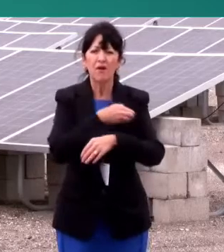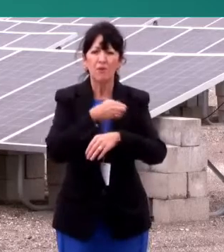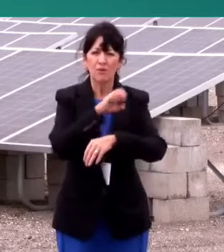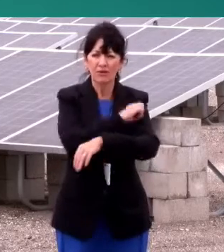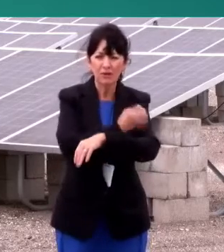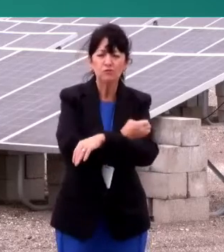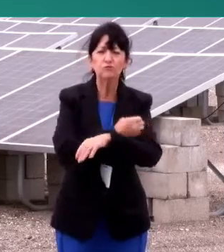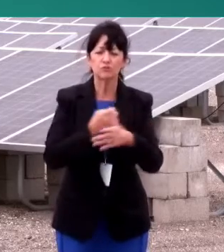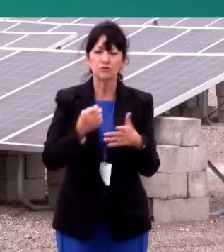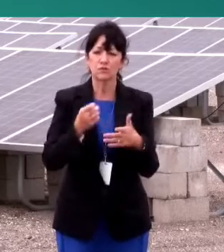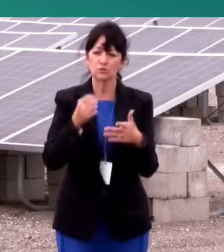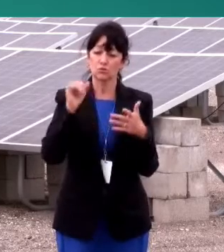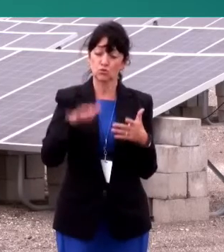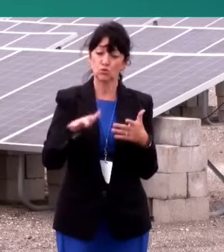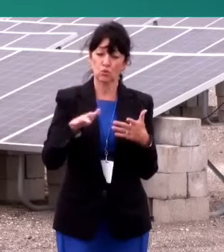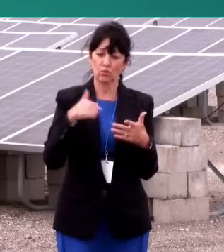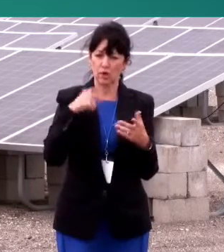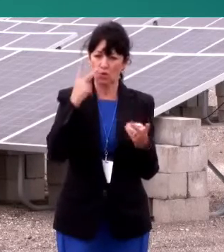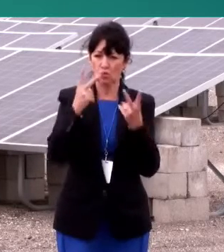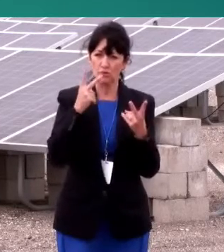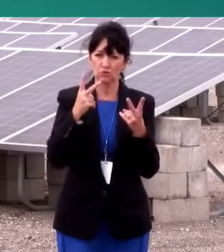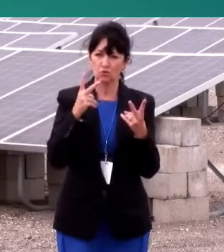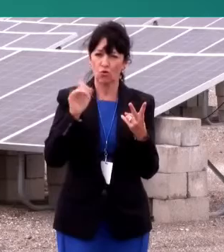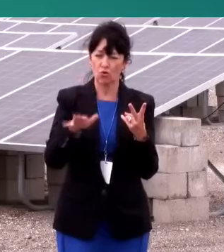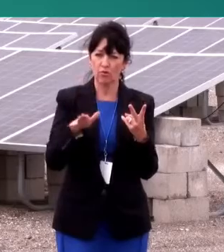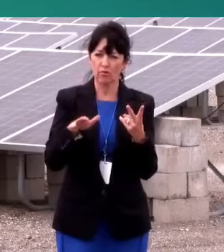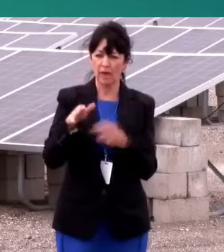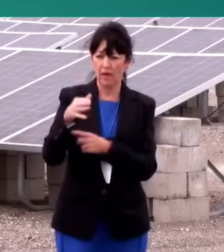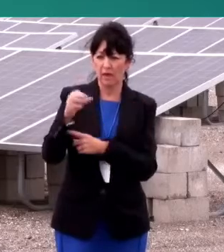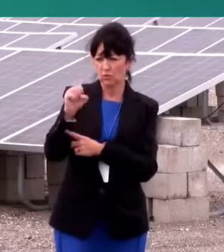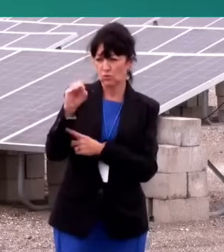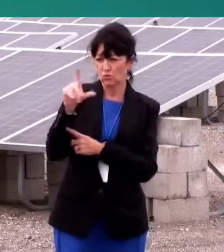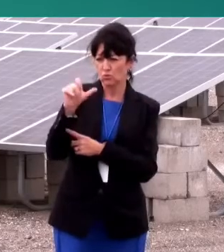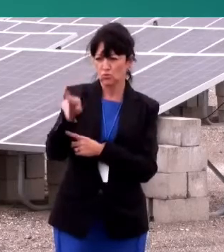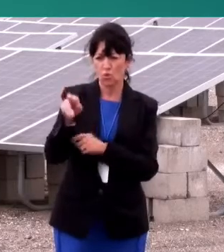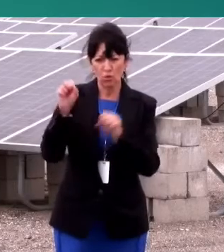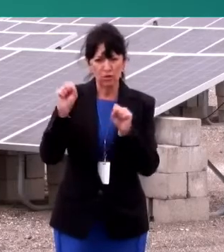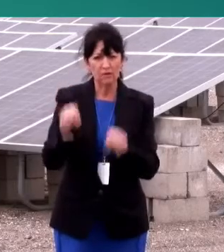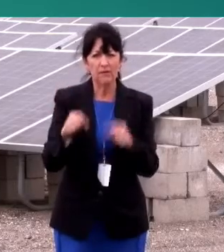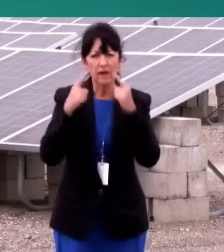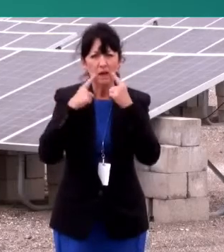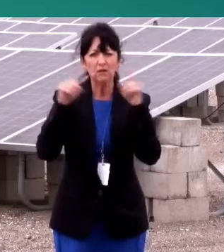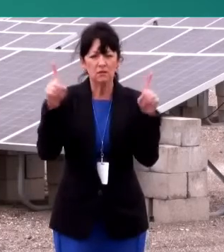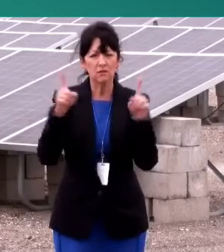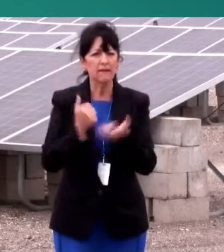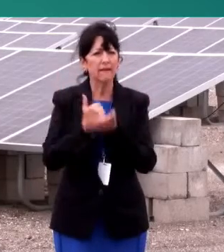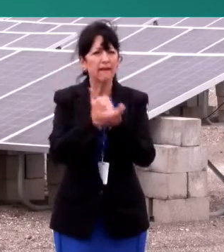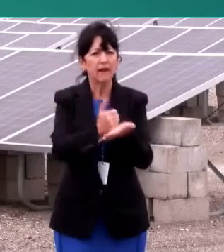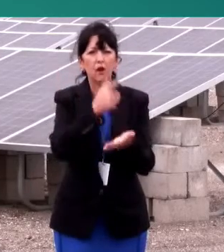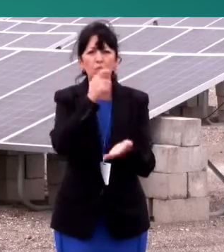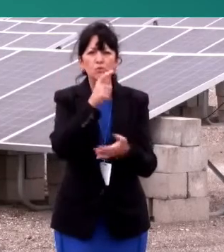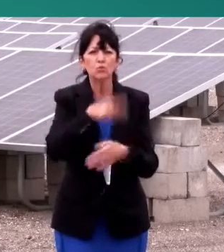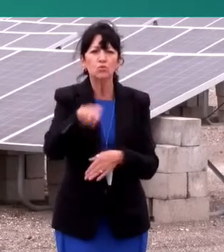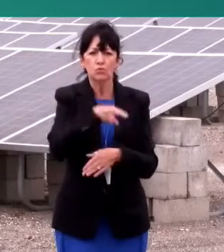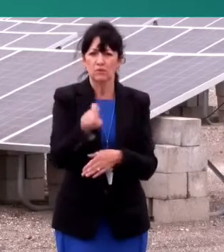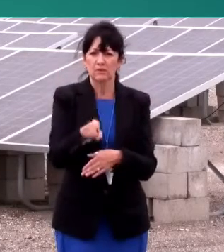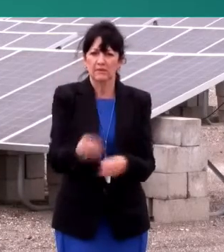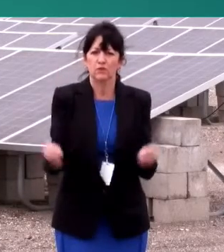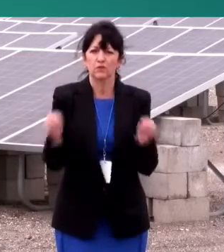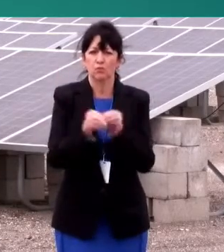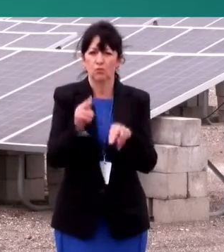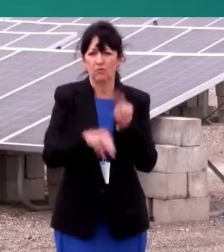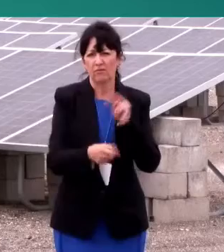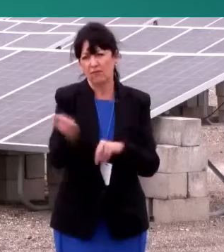solar, and we saw the great promise that it held to help those who need it the most. And we saw the great